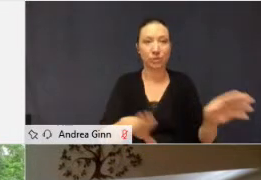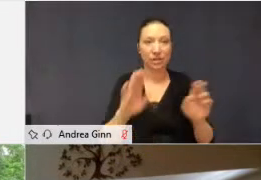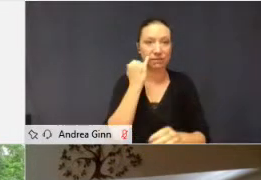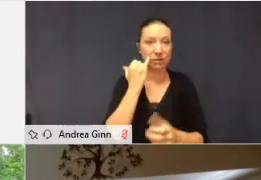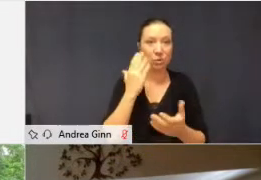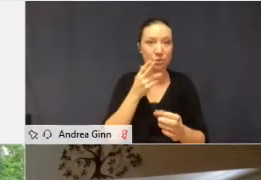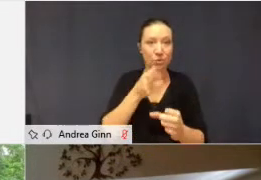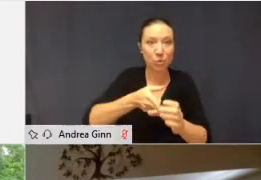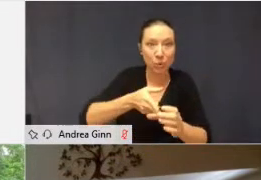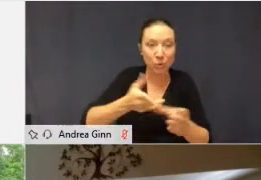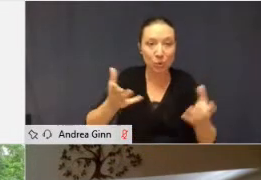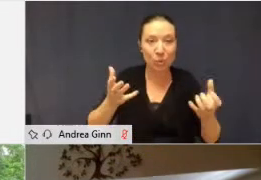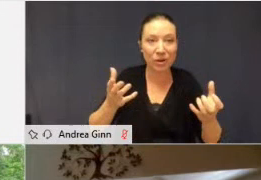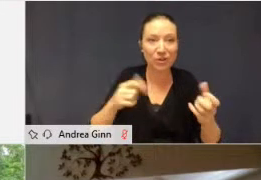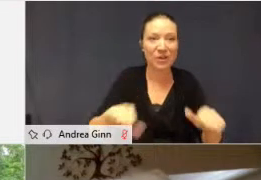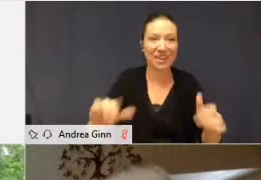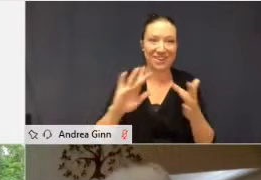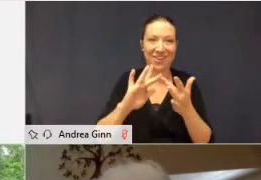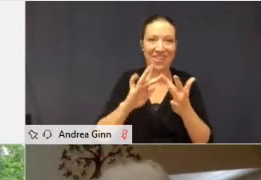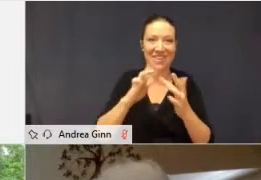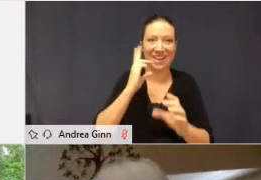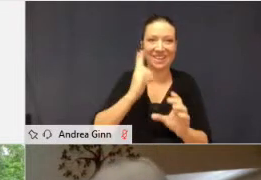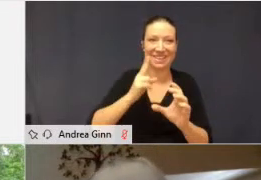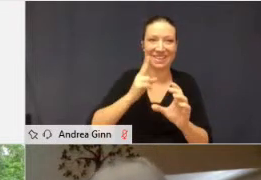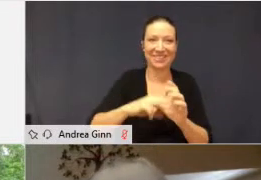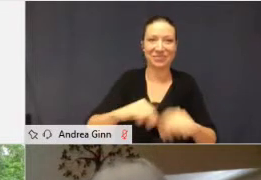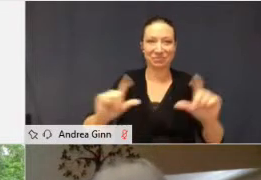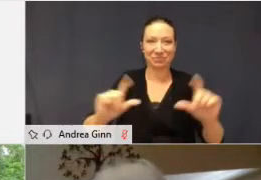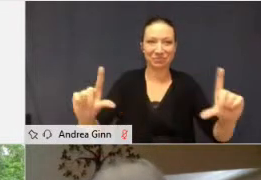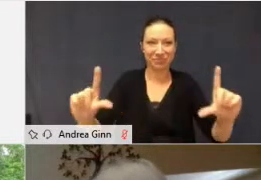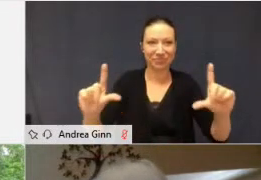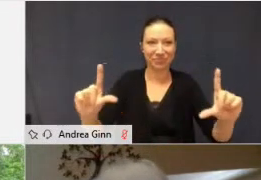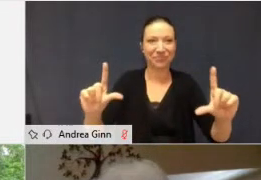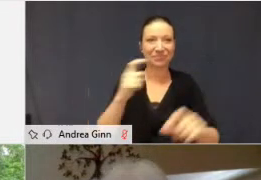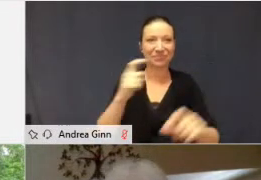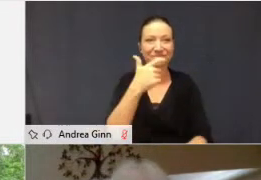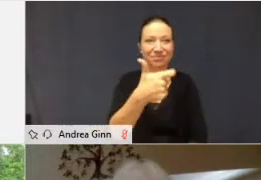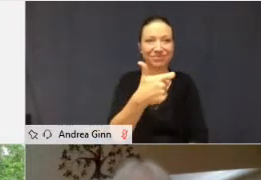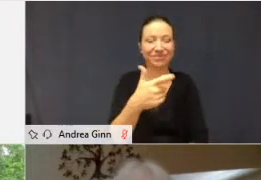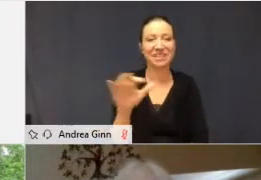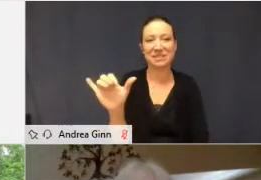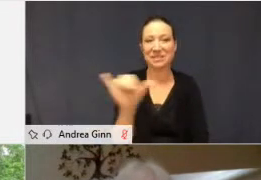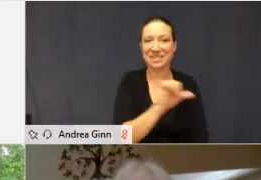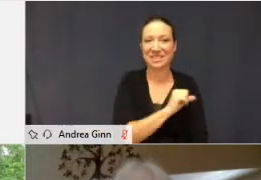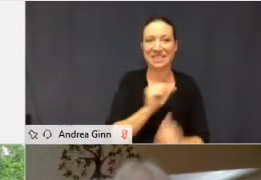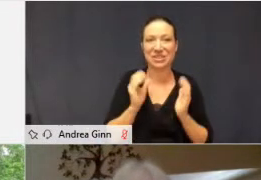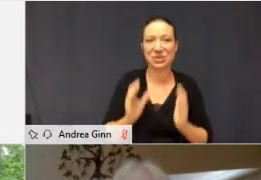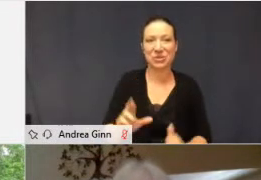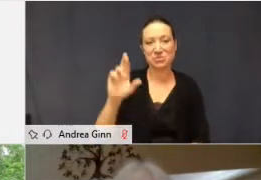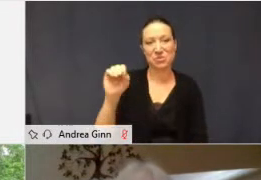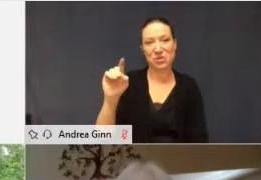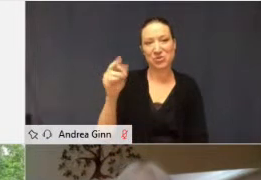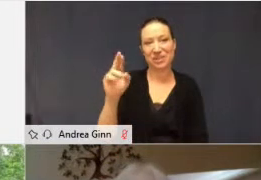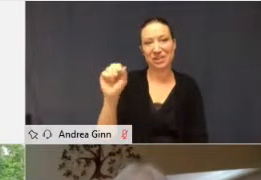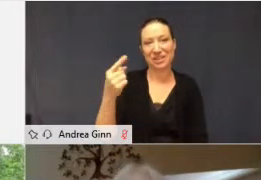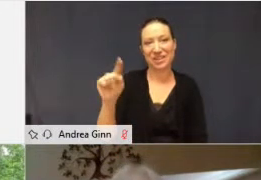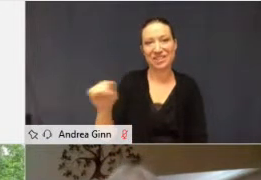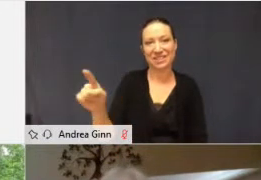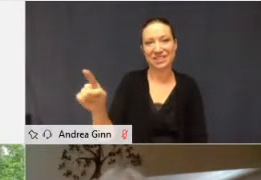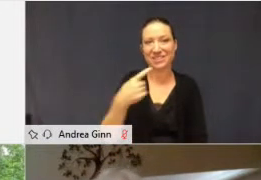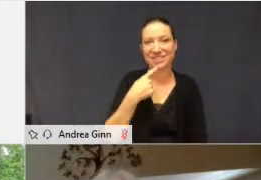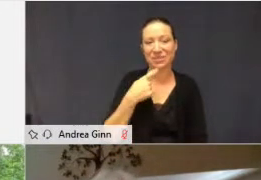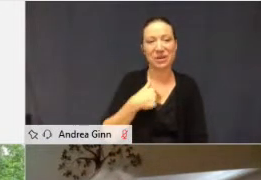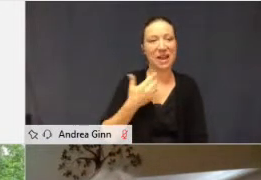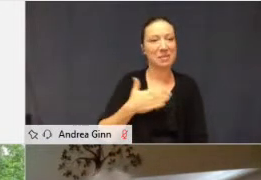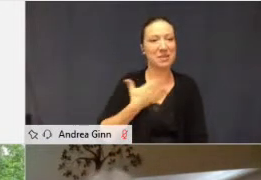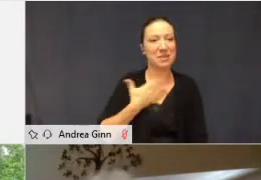up online. And we, like Senator Rodriguez says, we're always happy to host you here in Santa